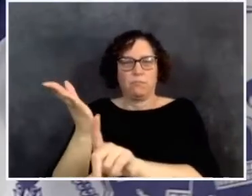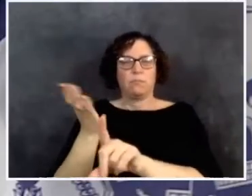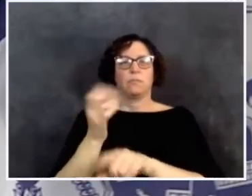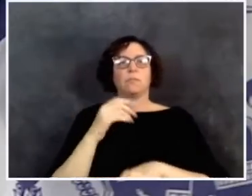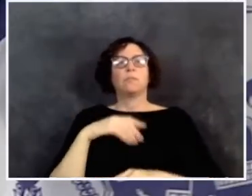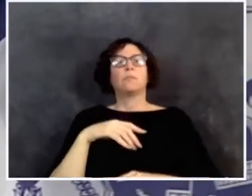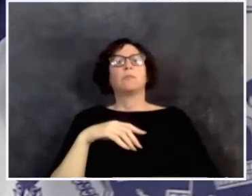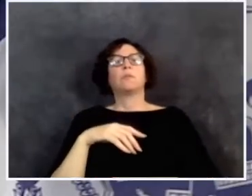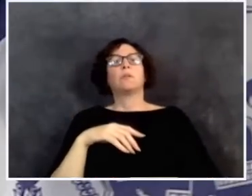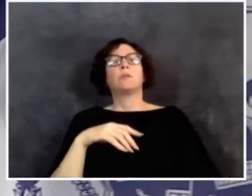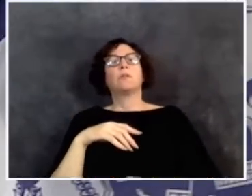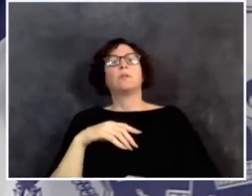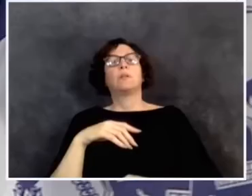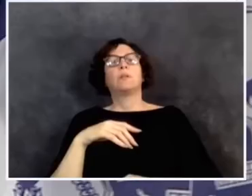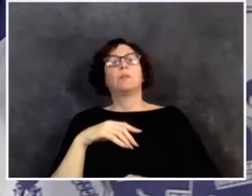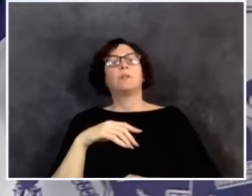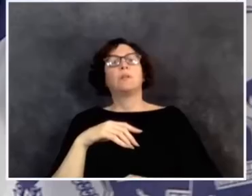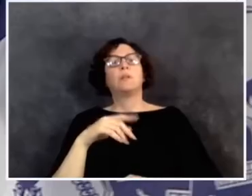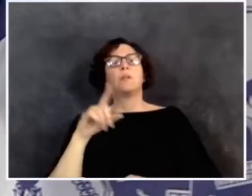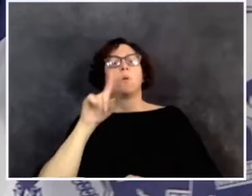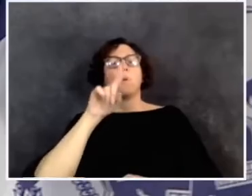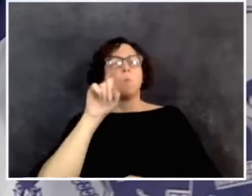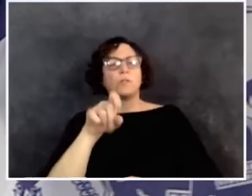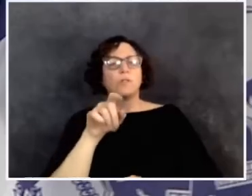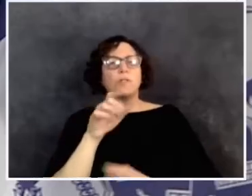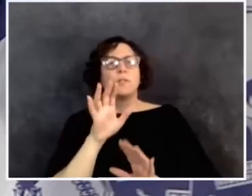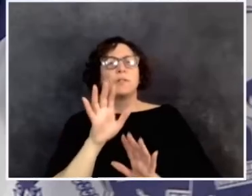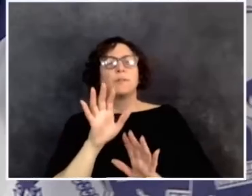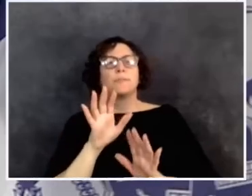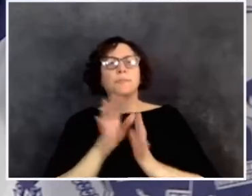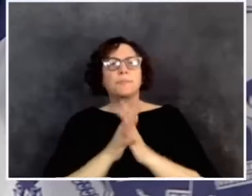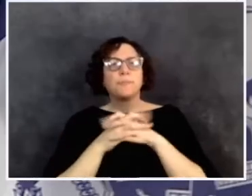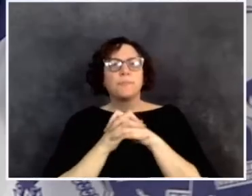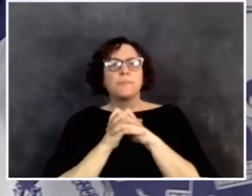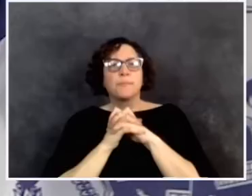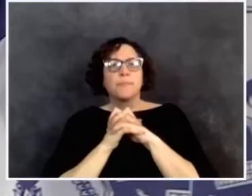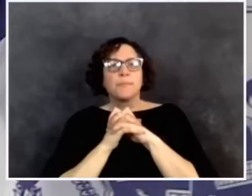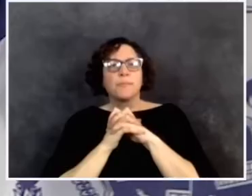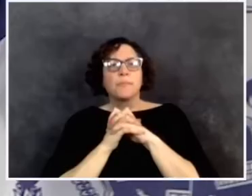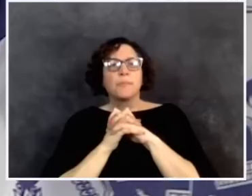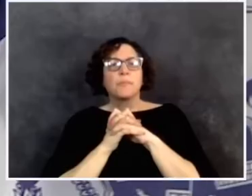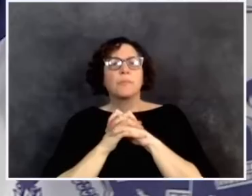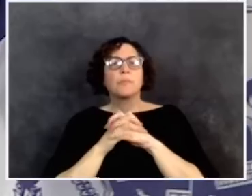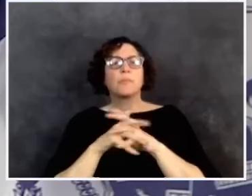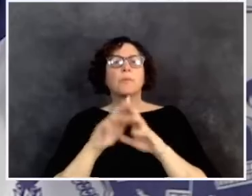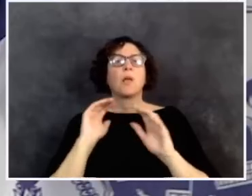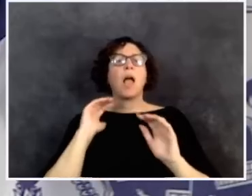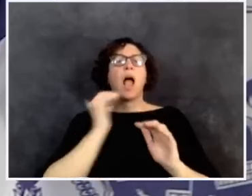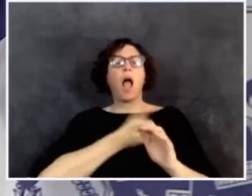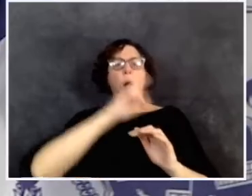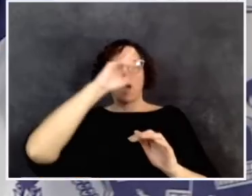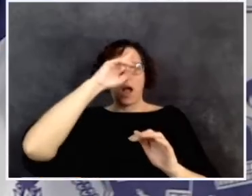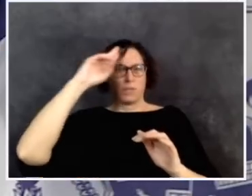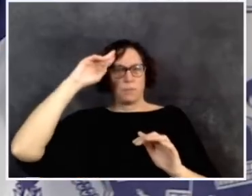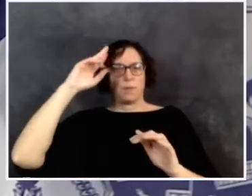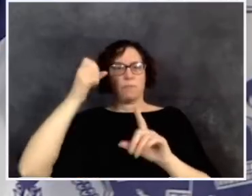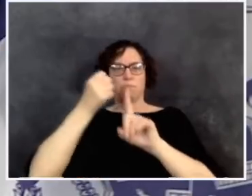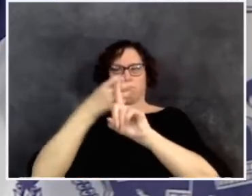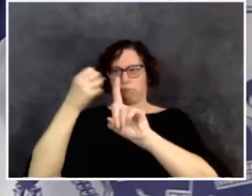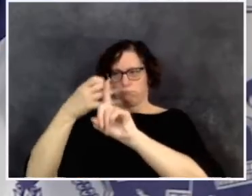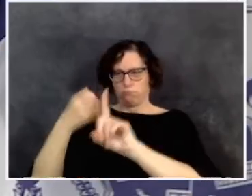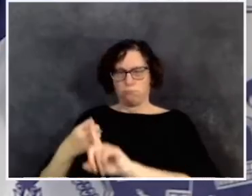which are expanding. Remember, Deborah Lee, every hospital is under obligation to expand bed capacity. Have they been able